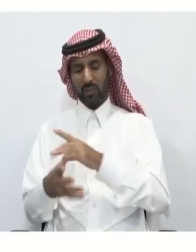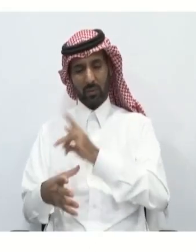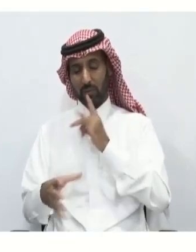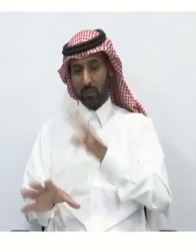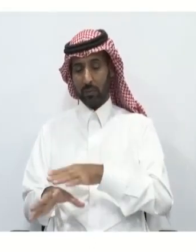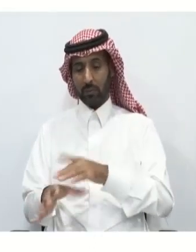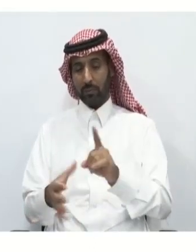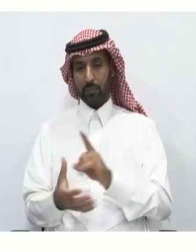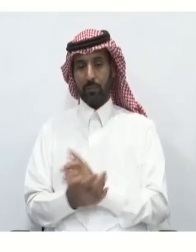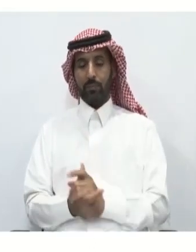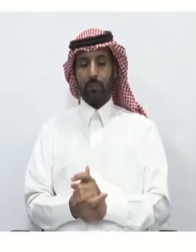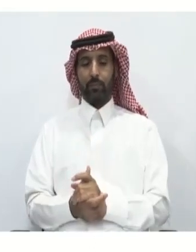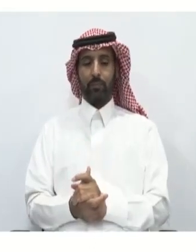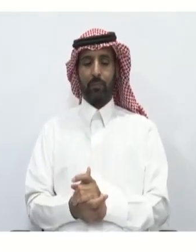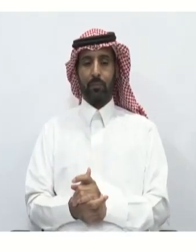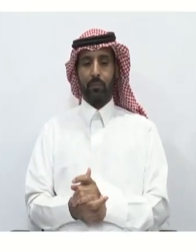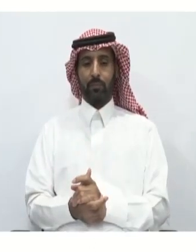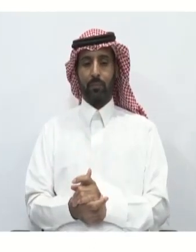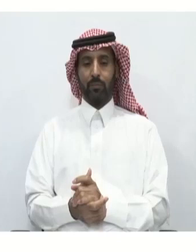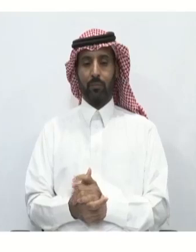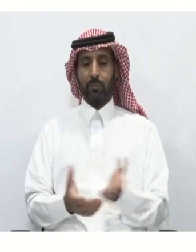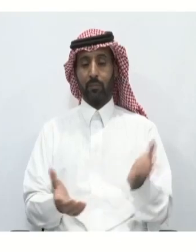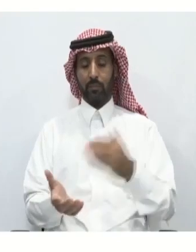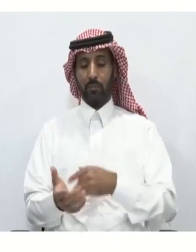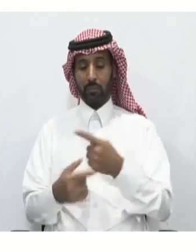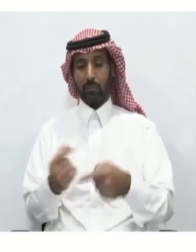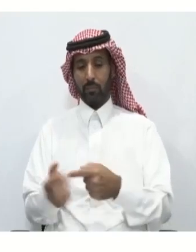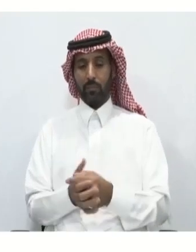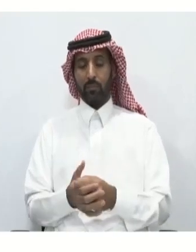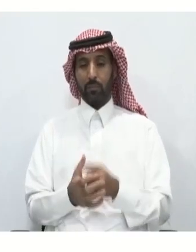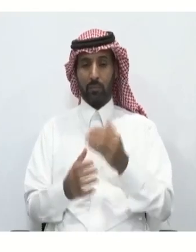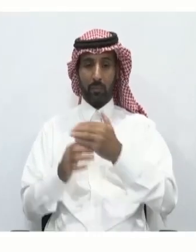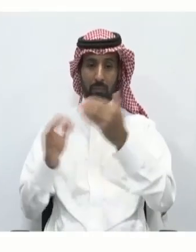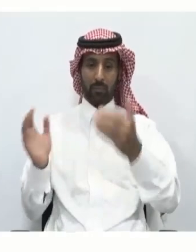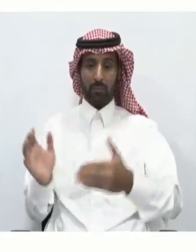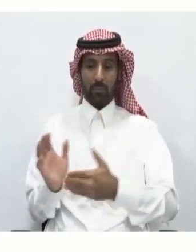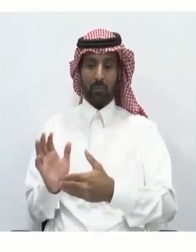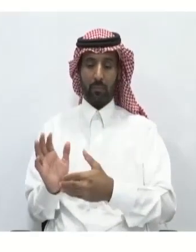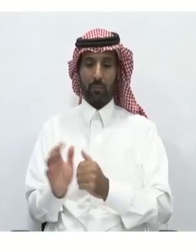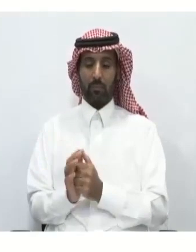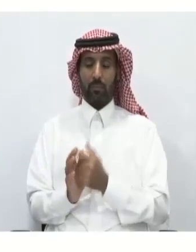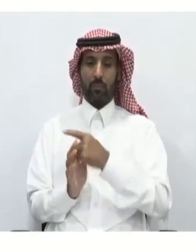nature and it could be recycled. So let's continue with the article.